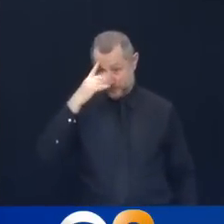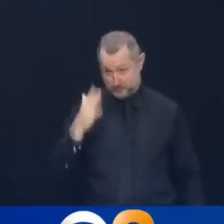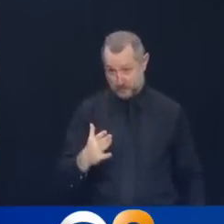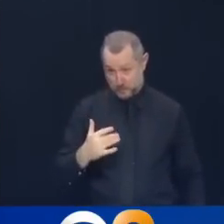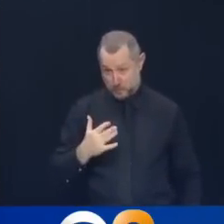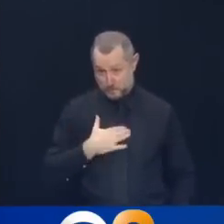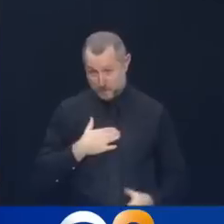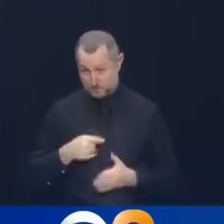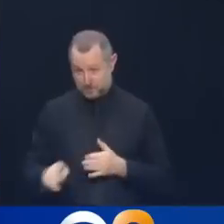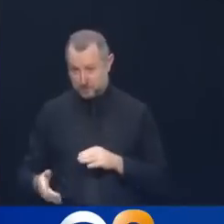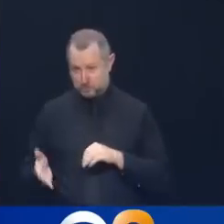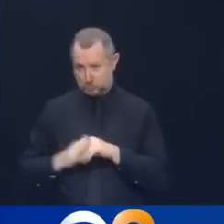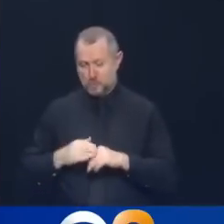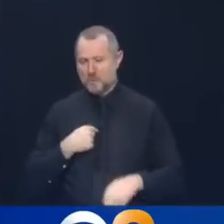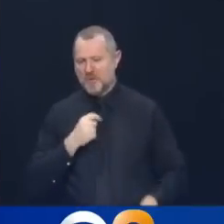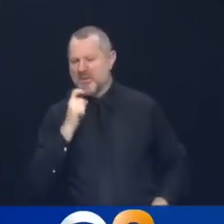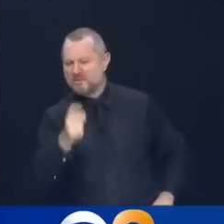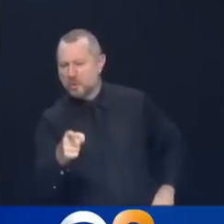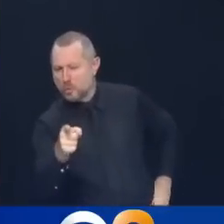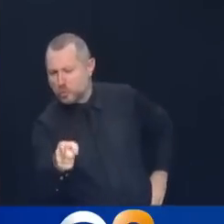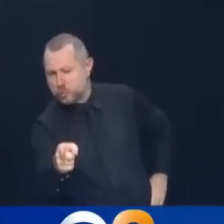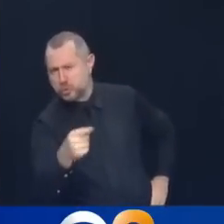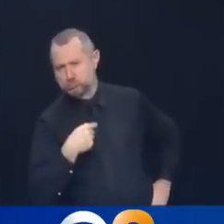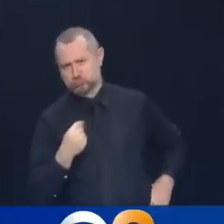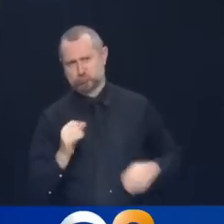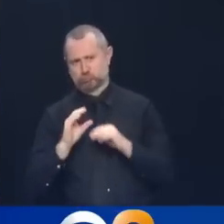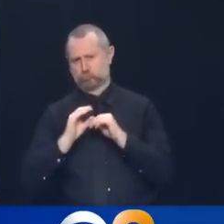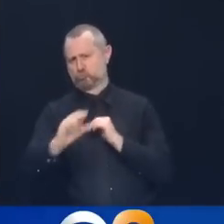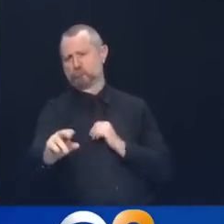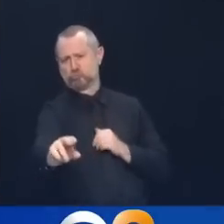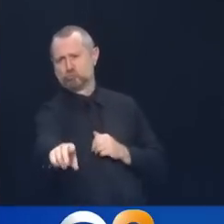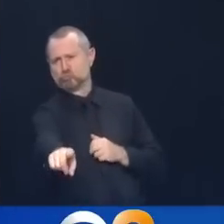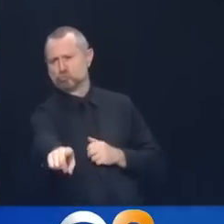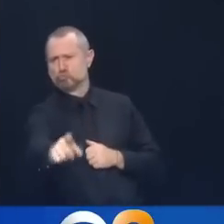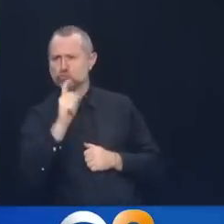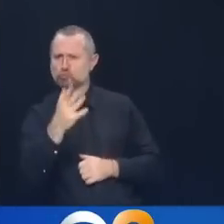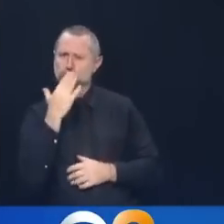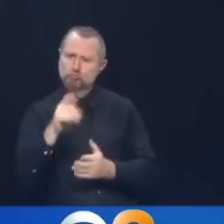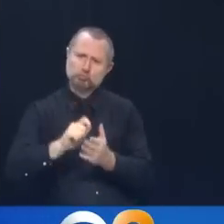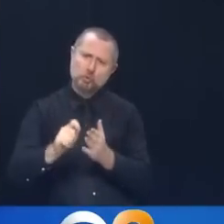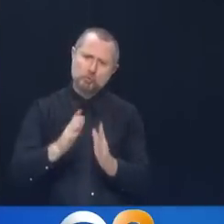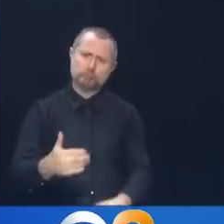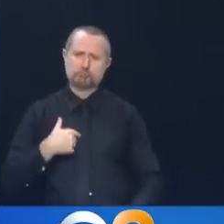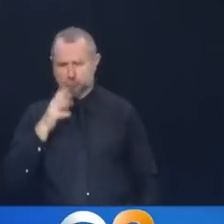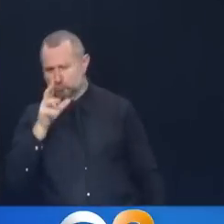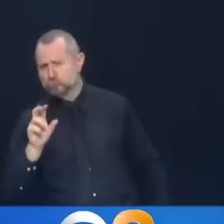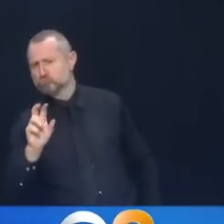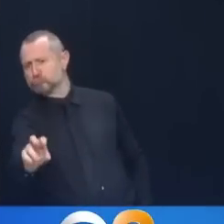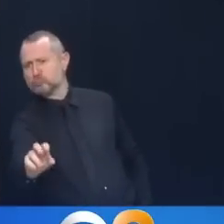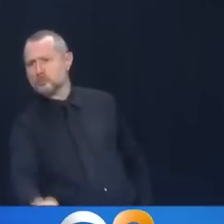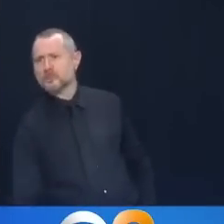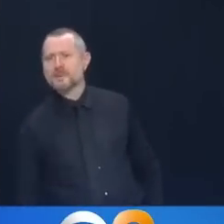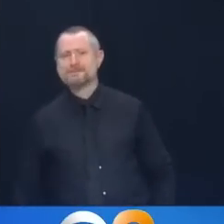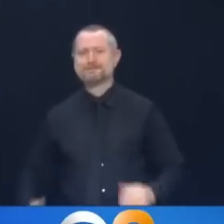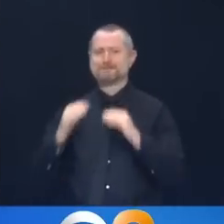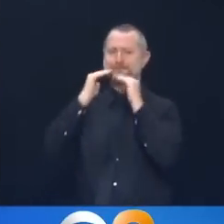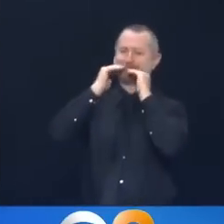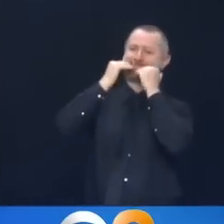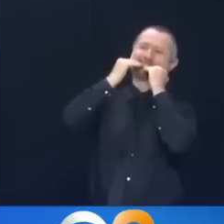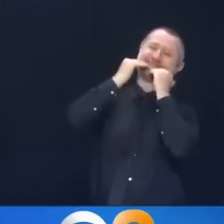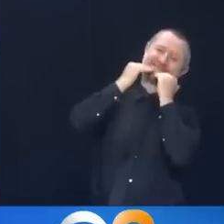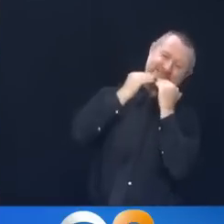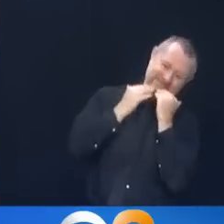have done an extraordinary job as a journalist this year. I don't think that's true, but go ahead. Which part don't you think